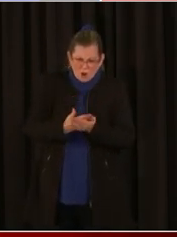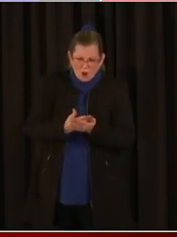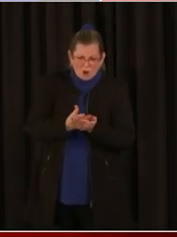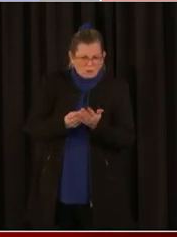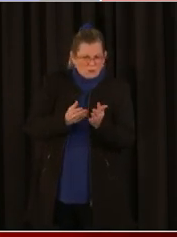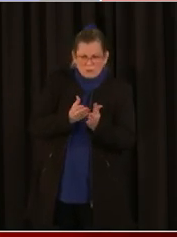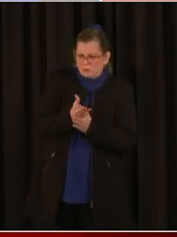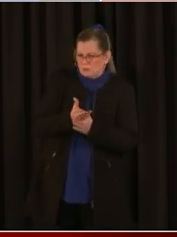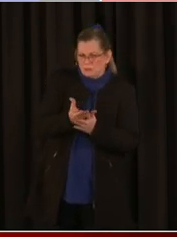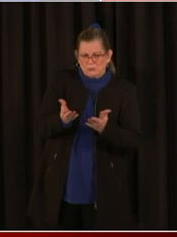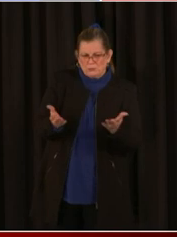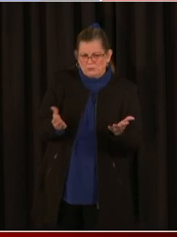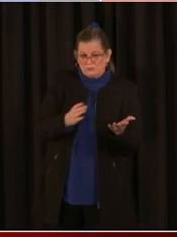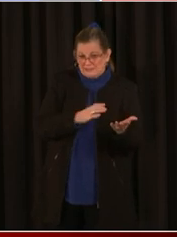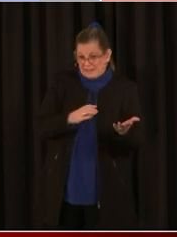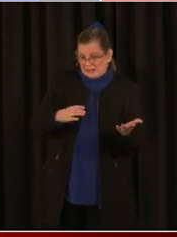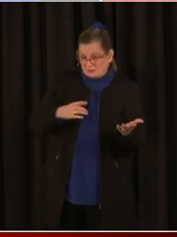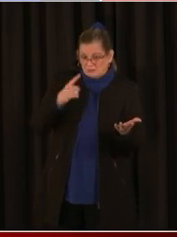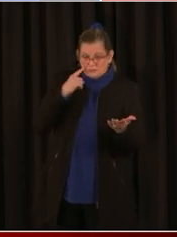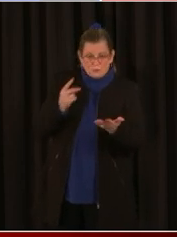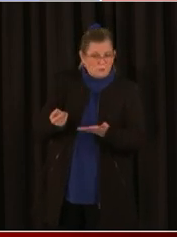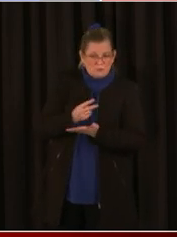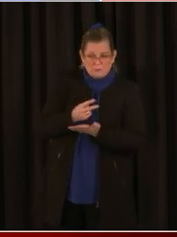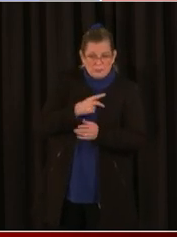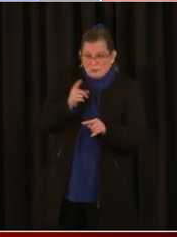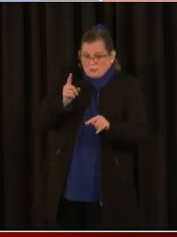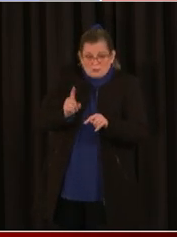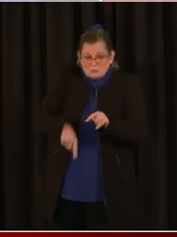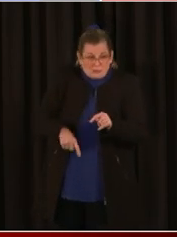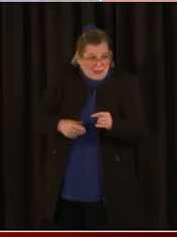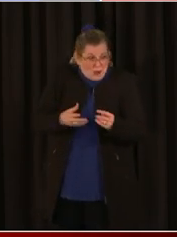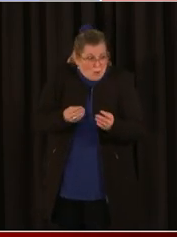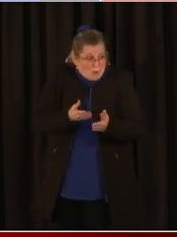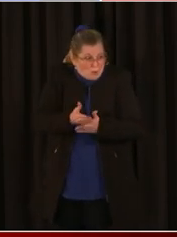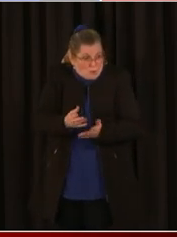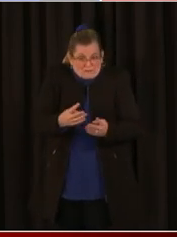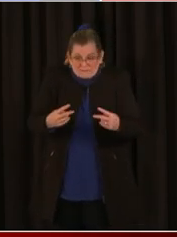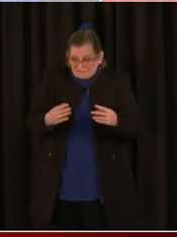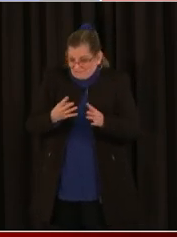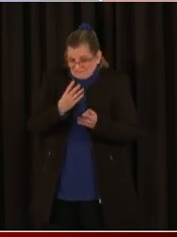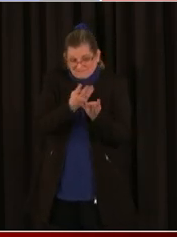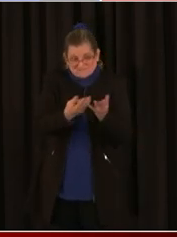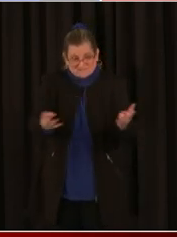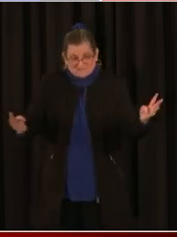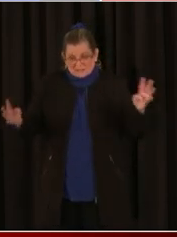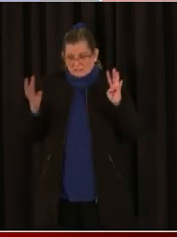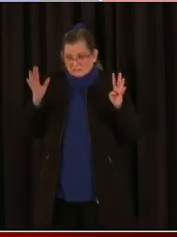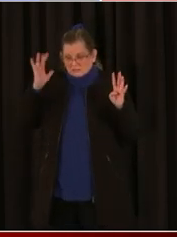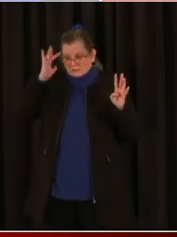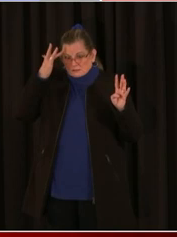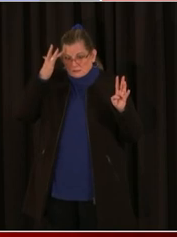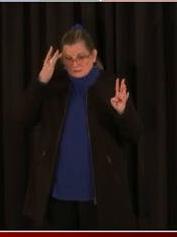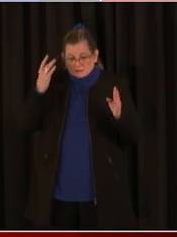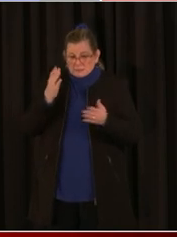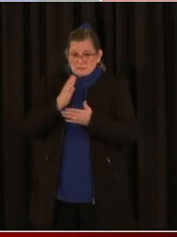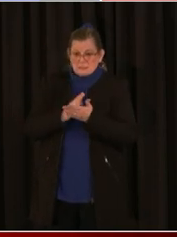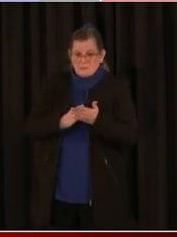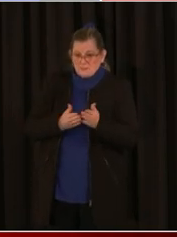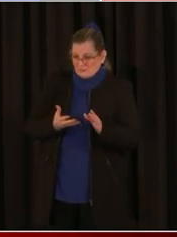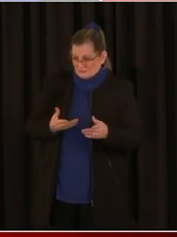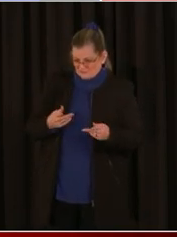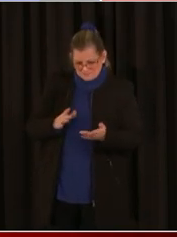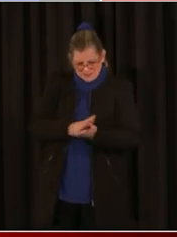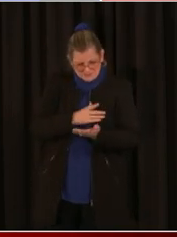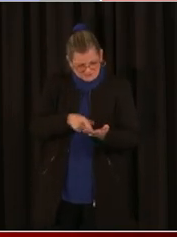get through those fences. So our office, the secretary to the Council of the District of Columbia, has been trying to figure out for the last week